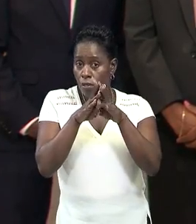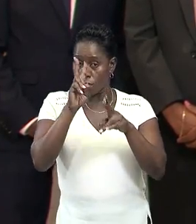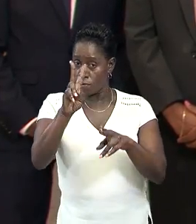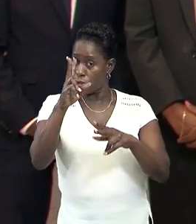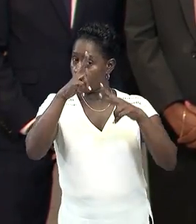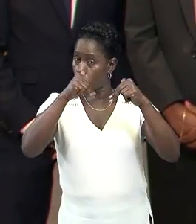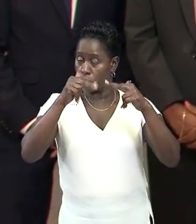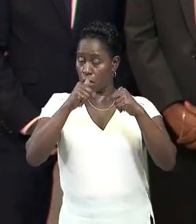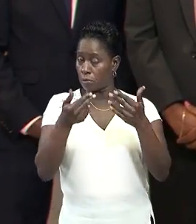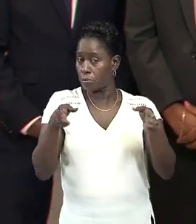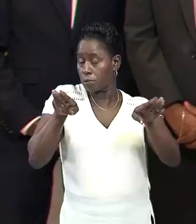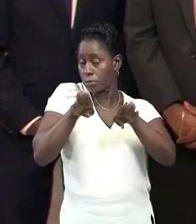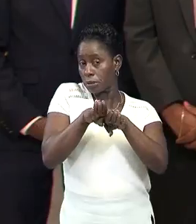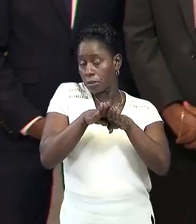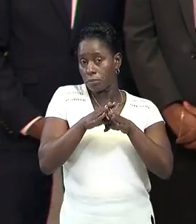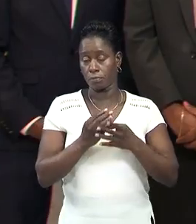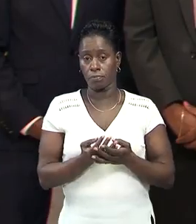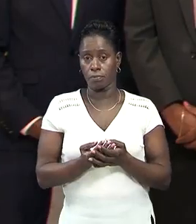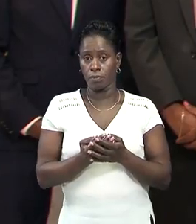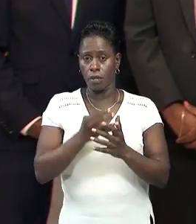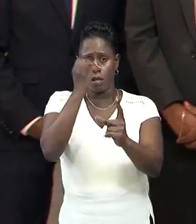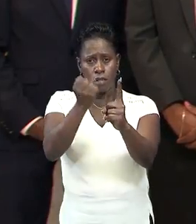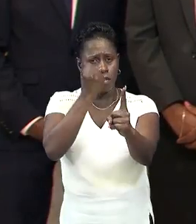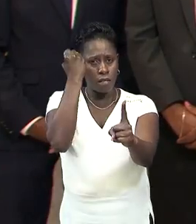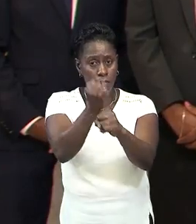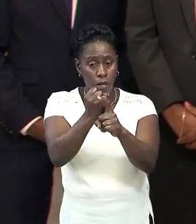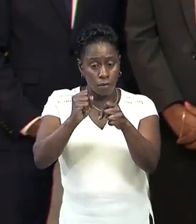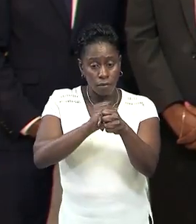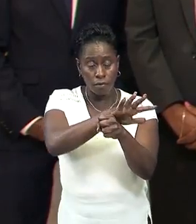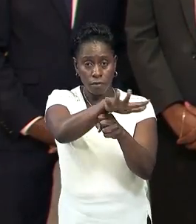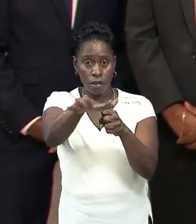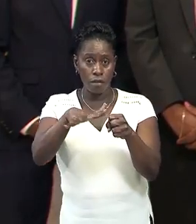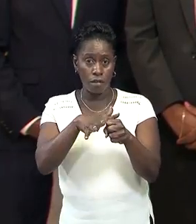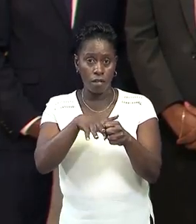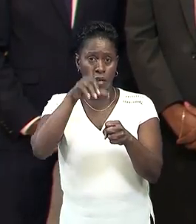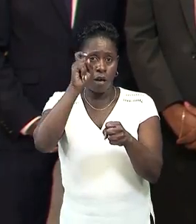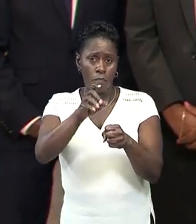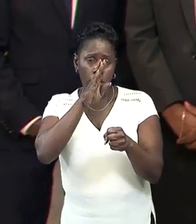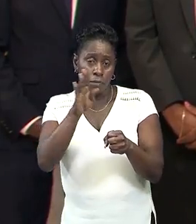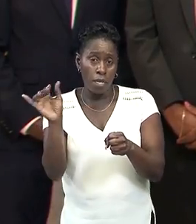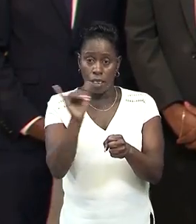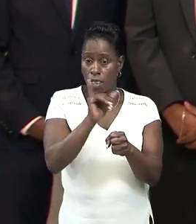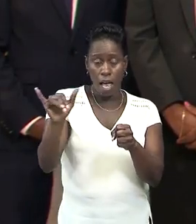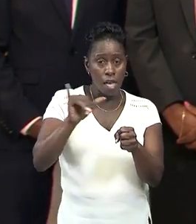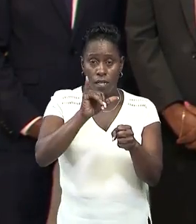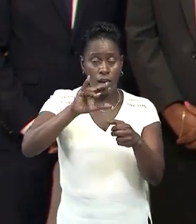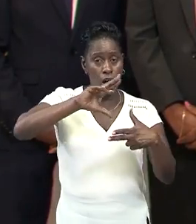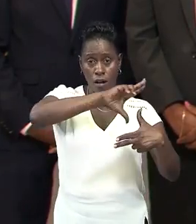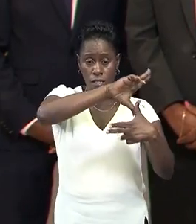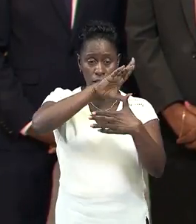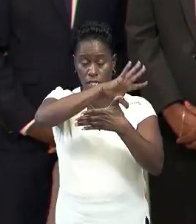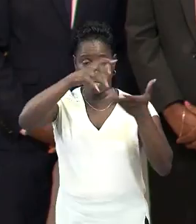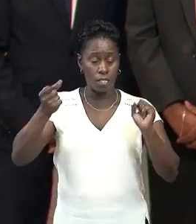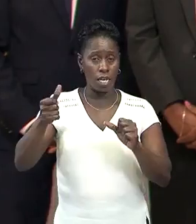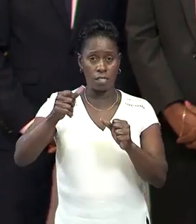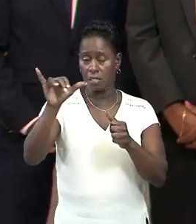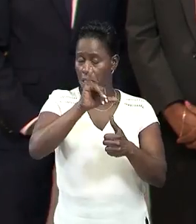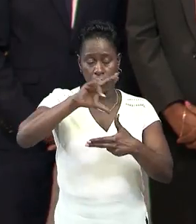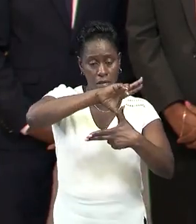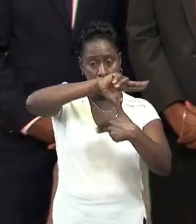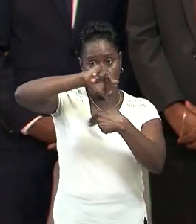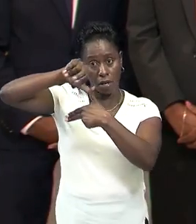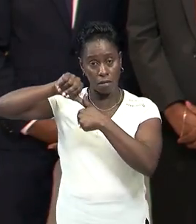hotels. The impact of the coronavirus should be treated as an imminent disaster, like a